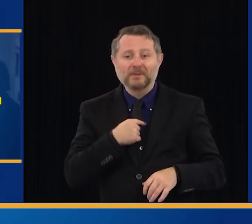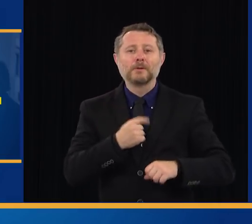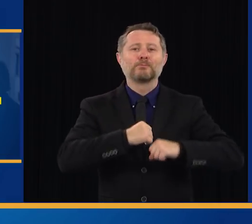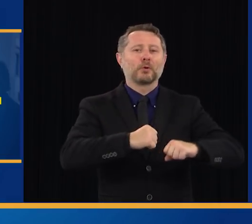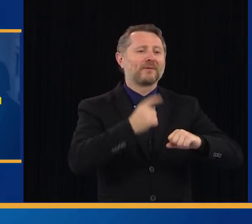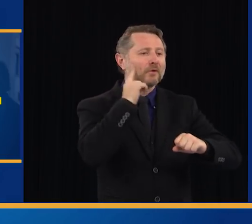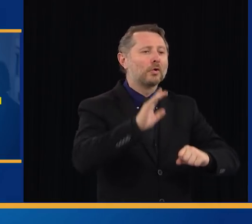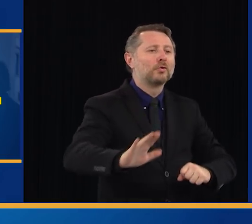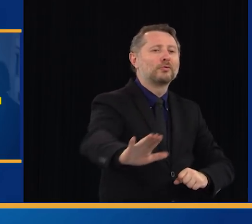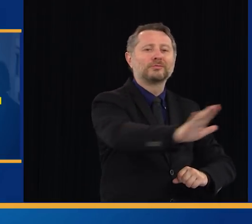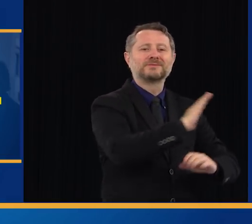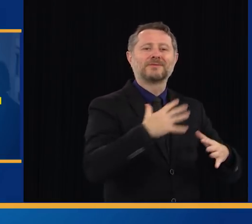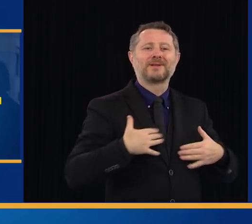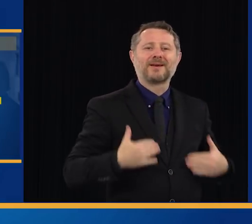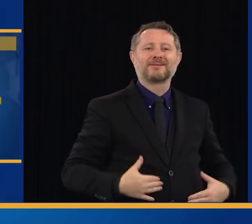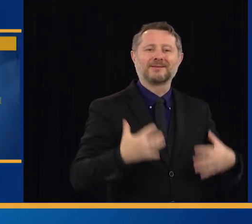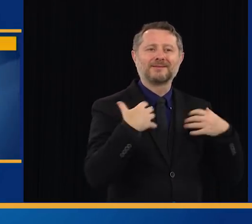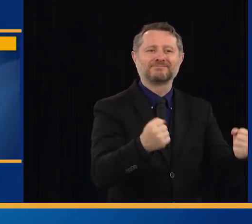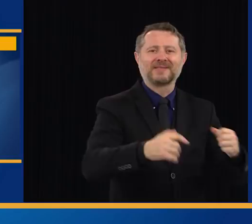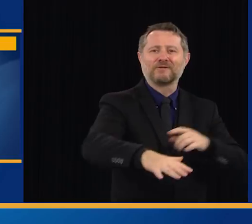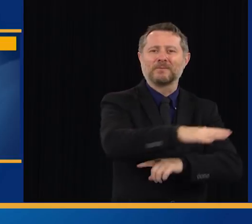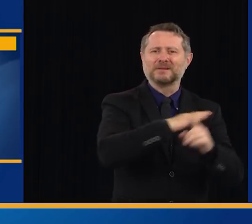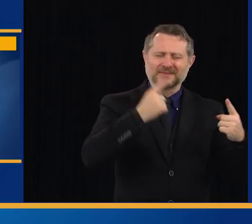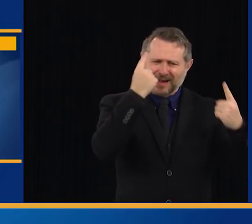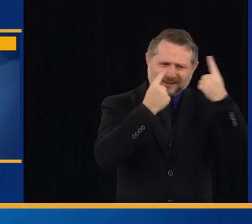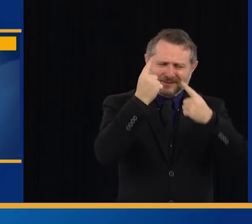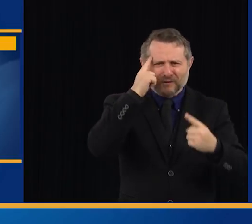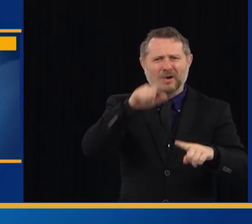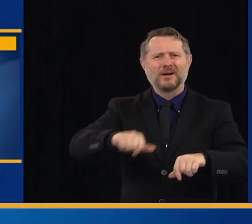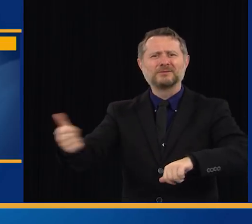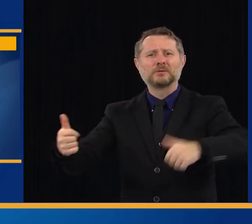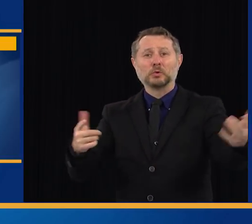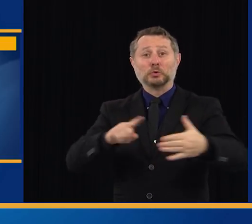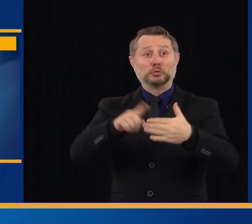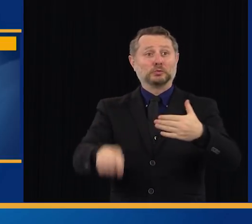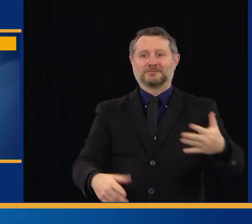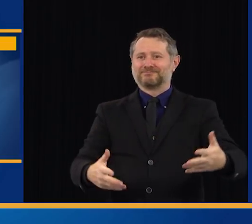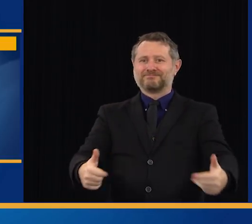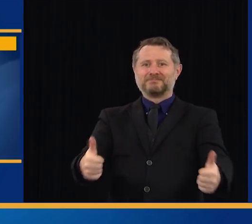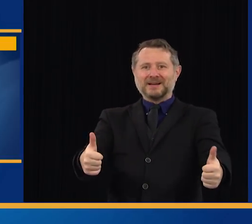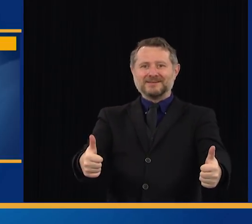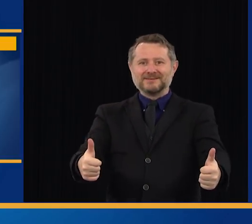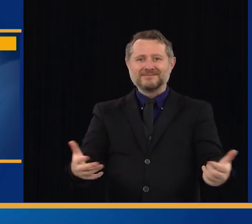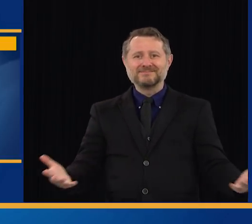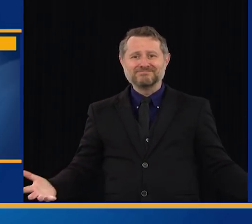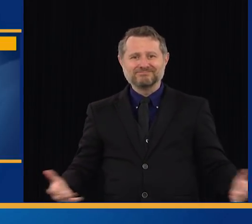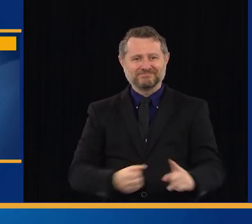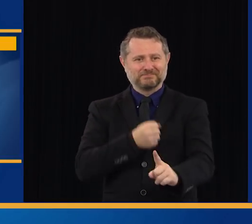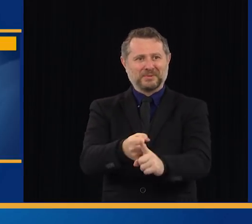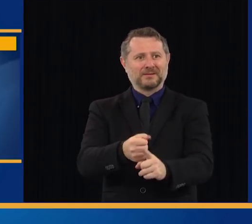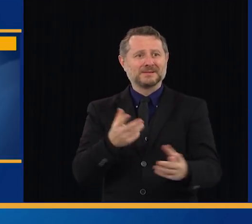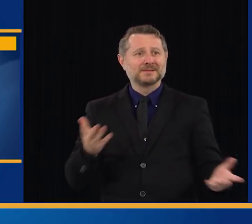our community. That's what makes all the difference on what we're doing.